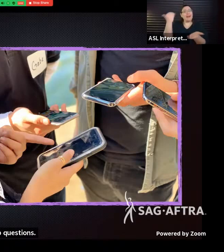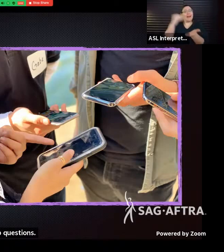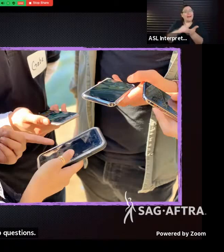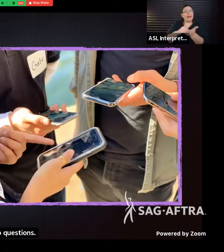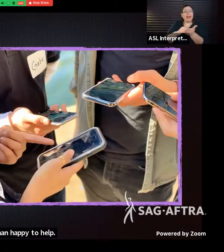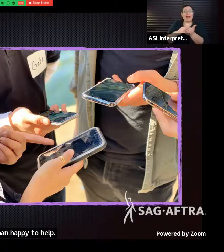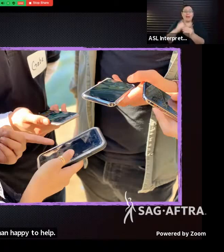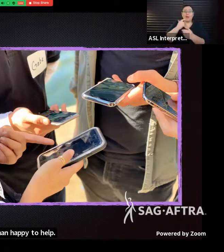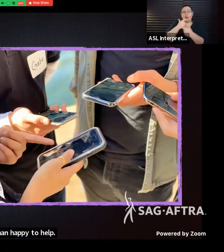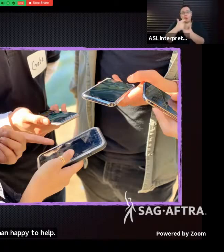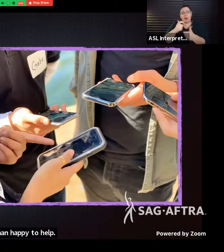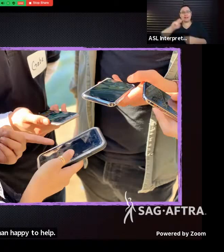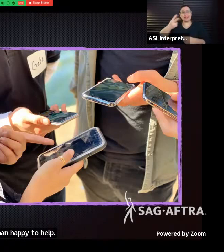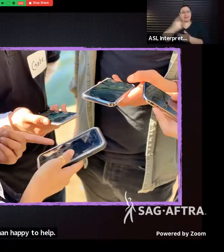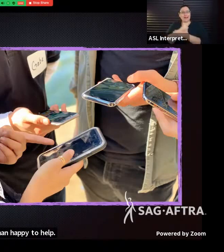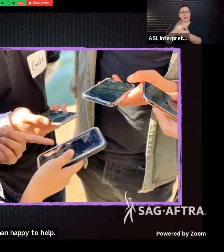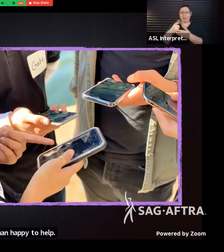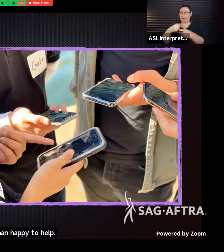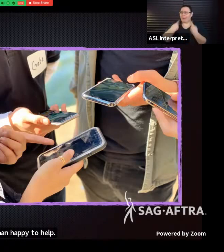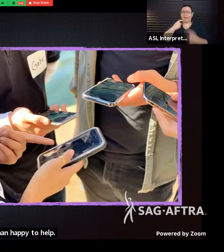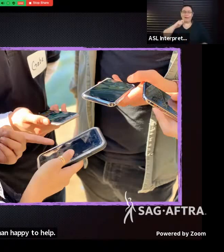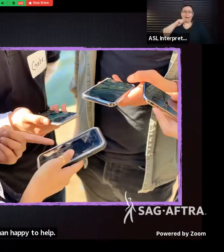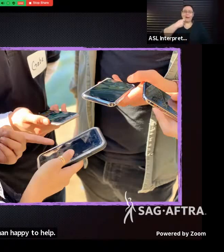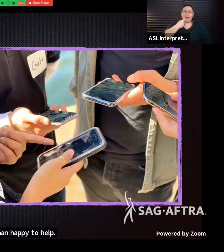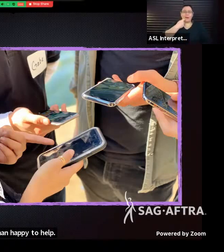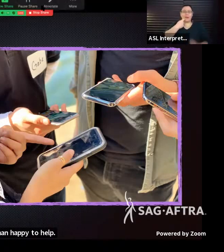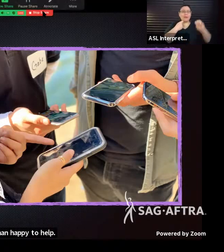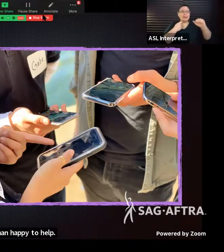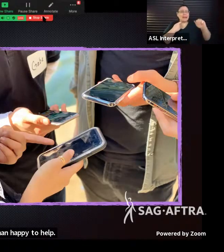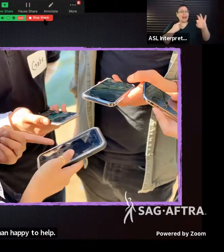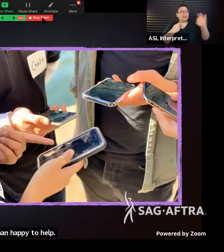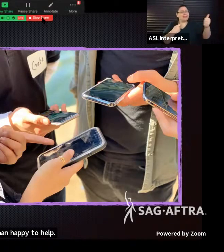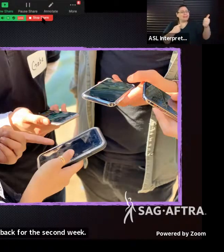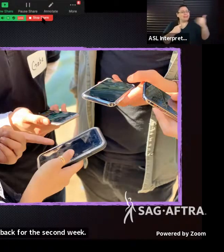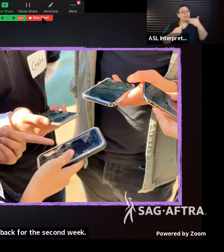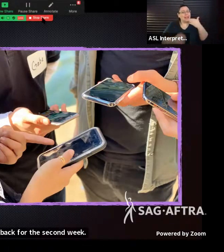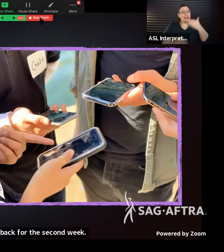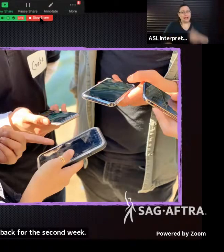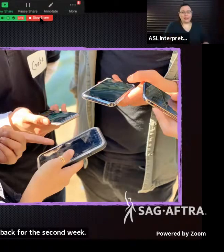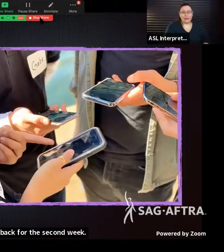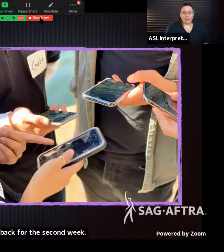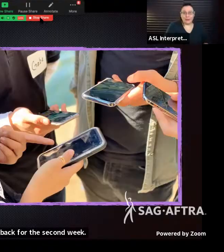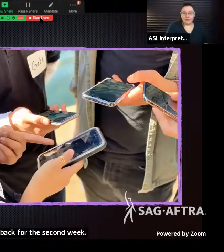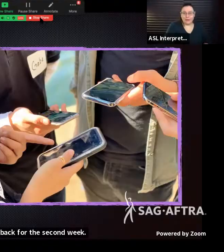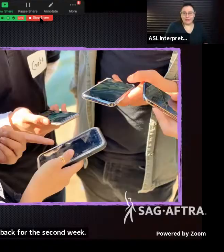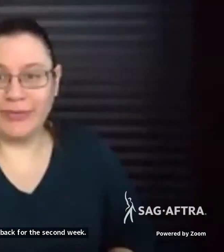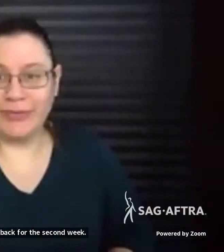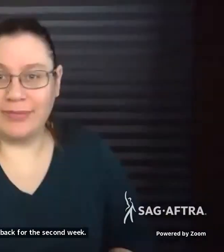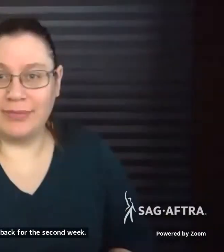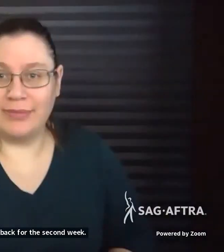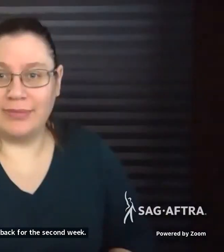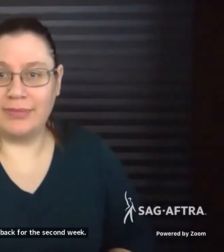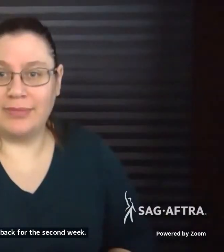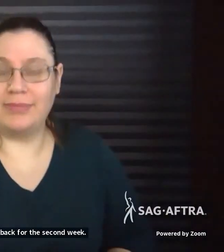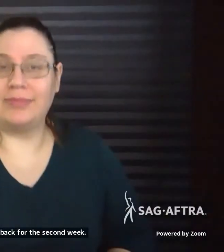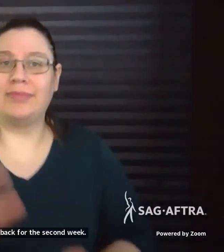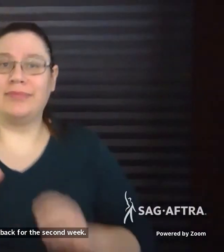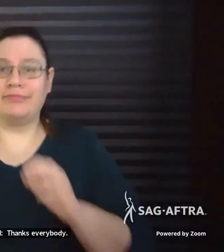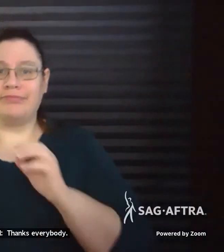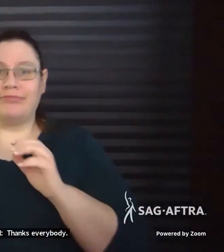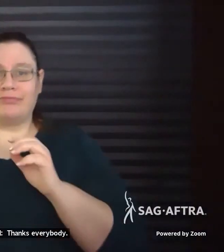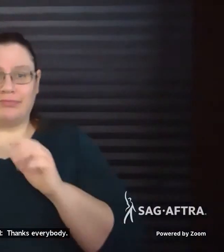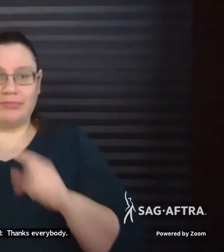the second week. This has been really cool. So, Thanks, everybody. Thank you, guys. yeah. Really